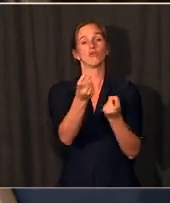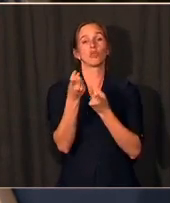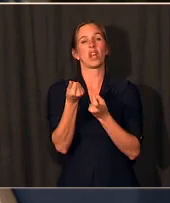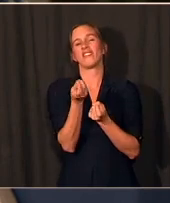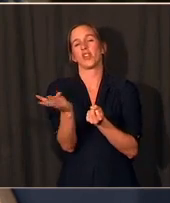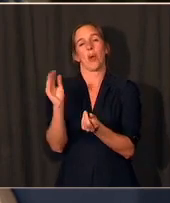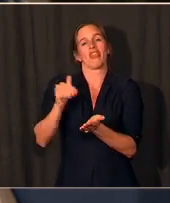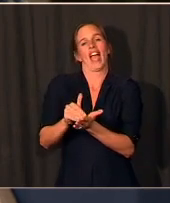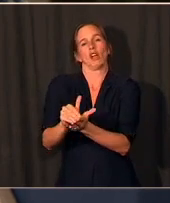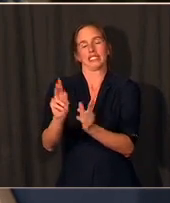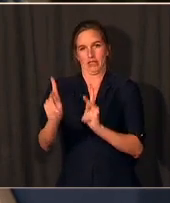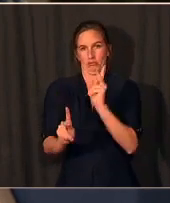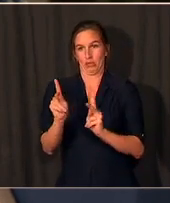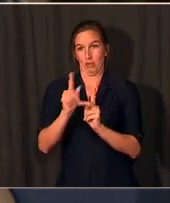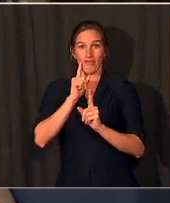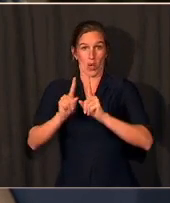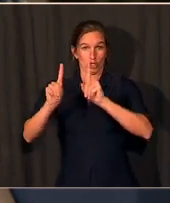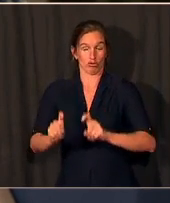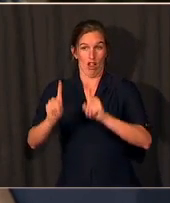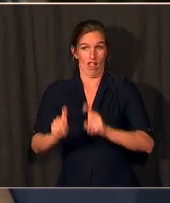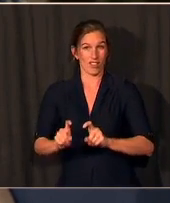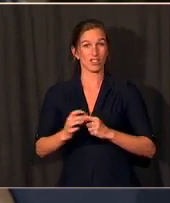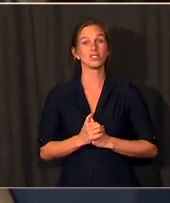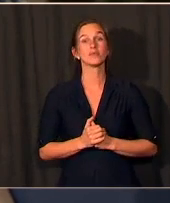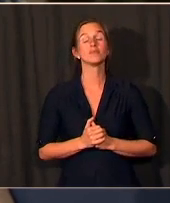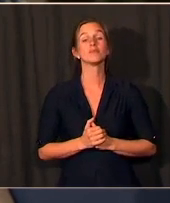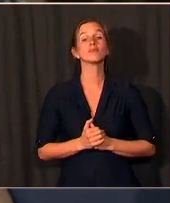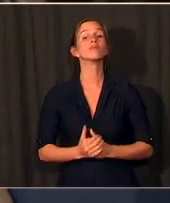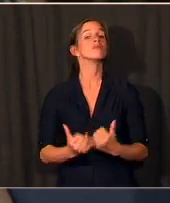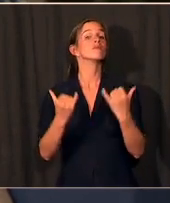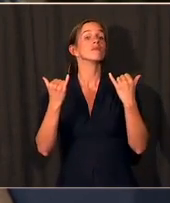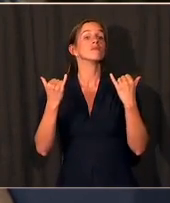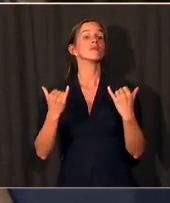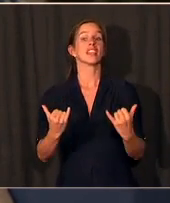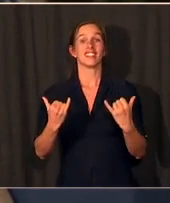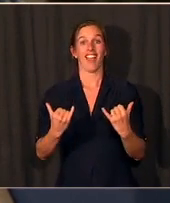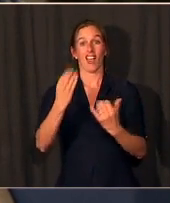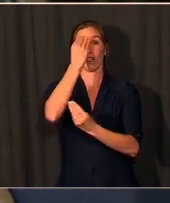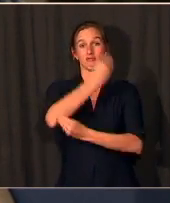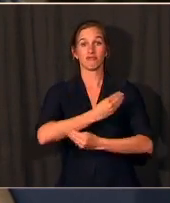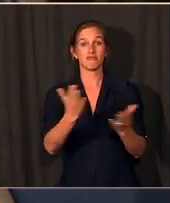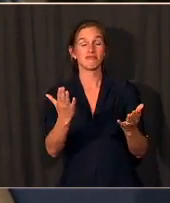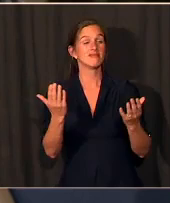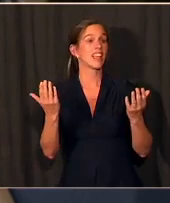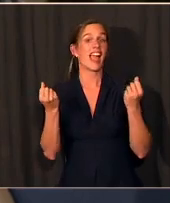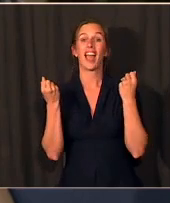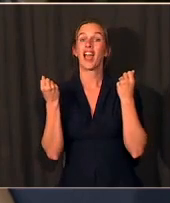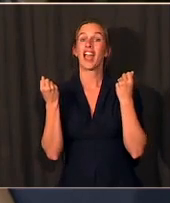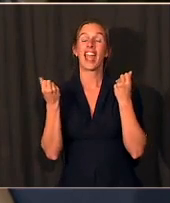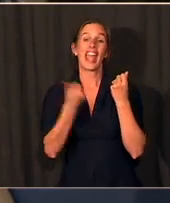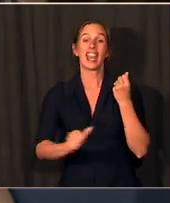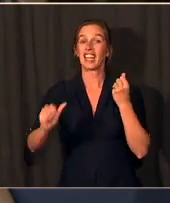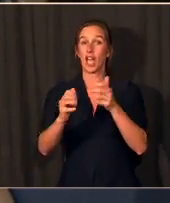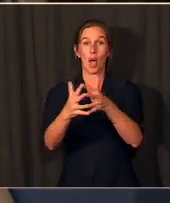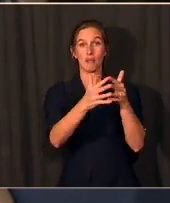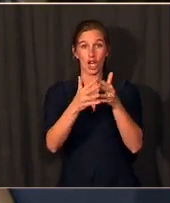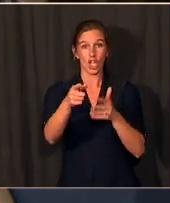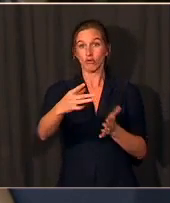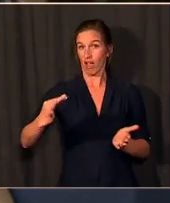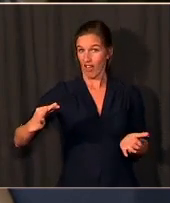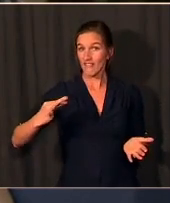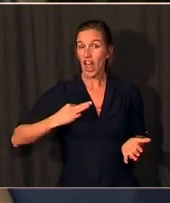trials. I would like to take this opportunity to invite as many Americans as possible who would like to volunteer